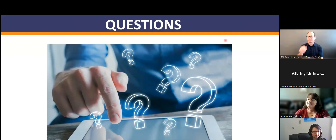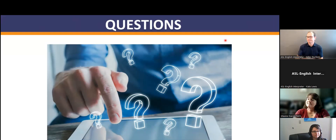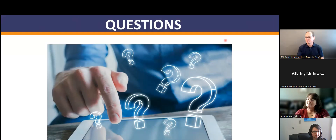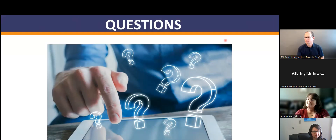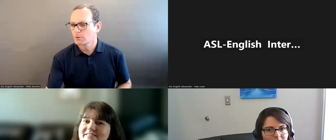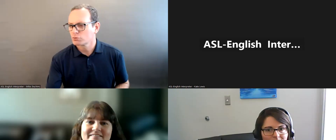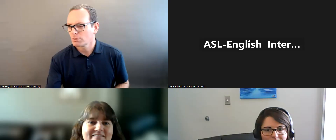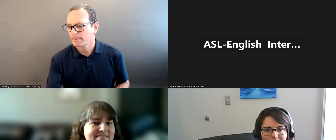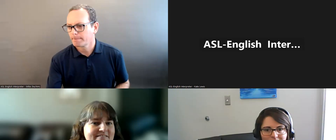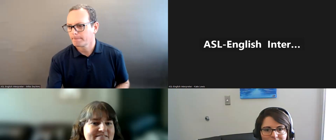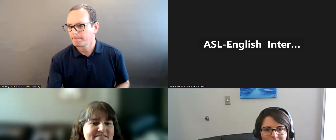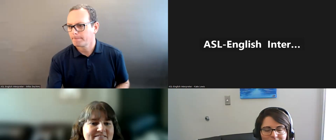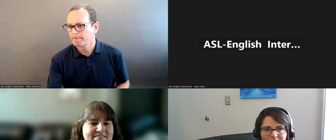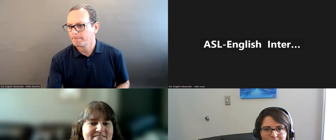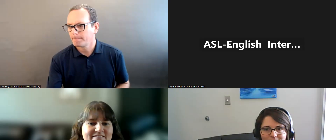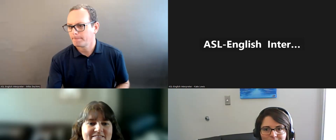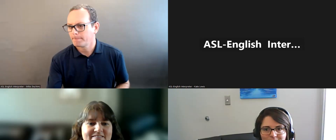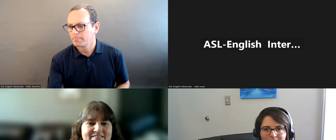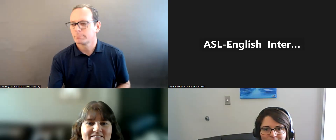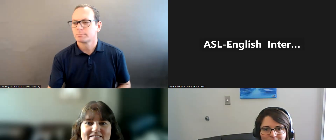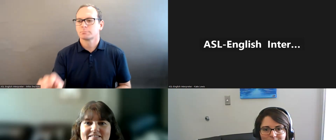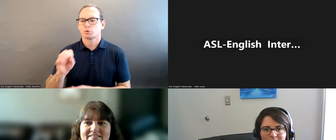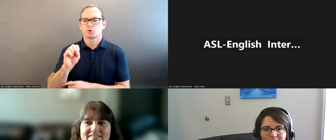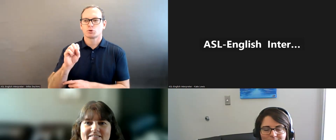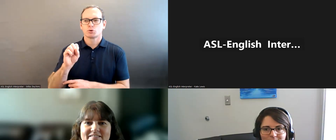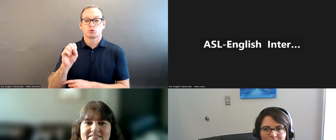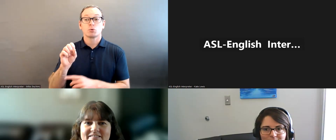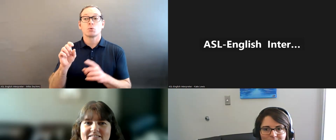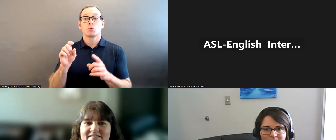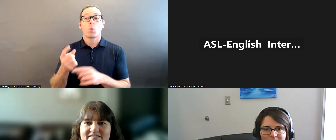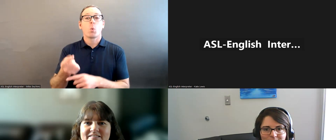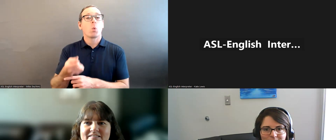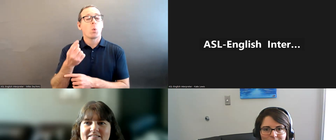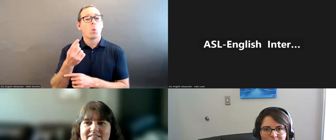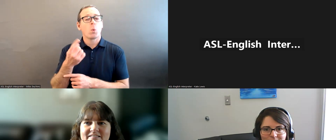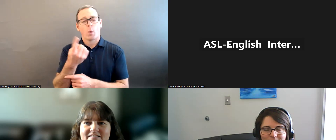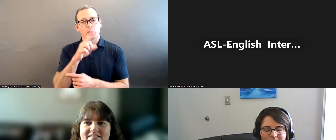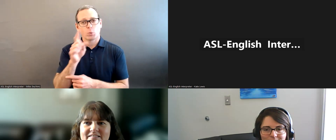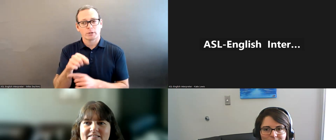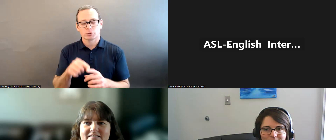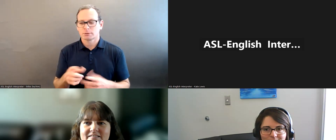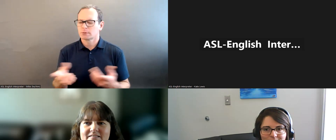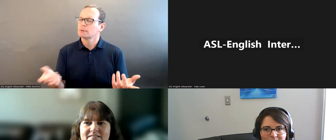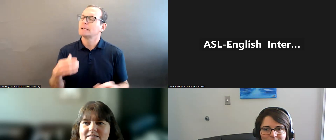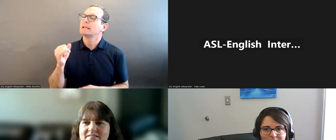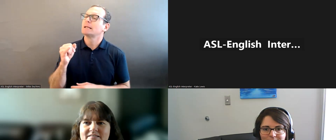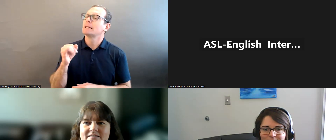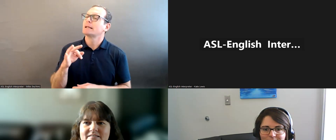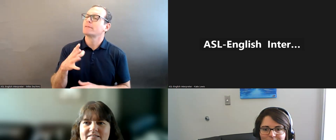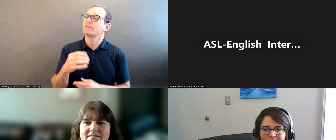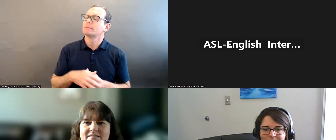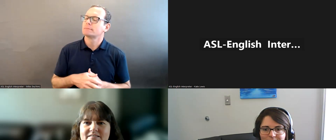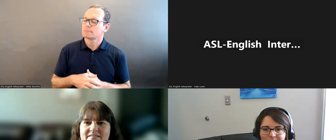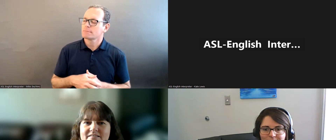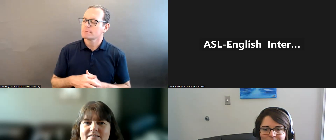One, what about requiring that a caregiver be notified about outings as caregiver maintains the